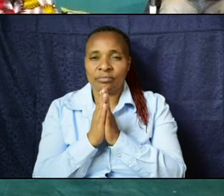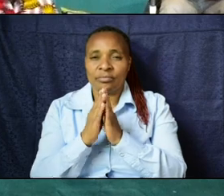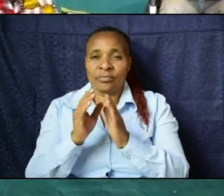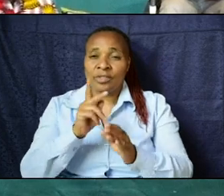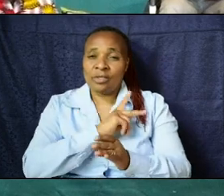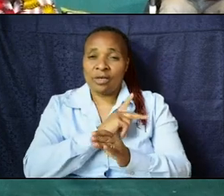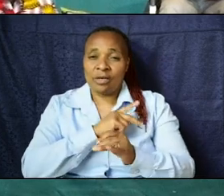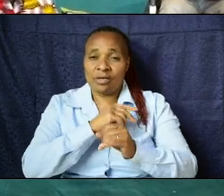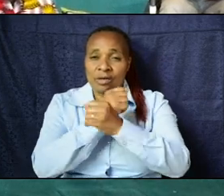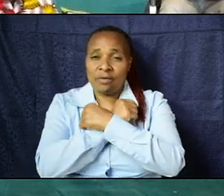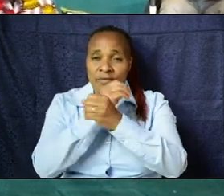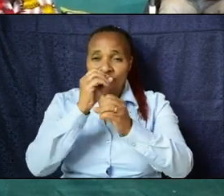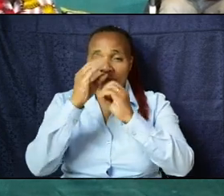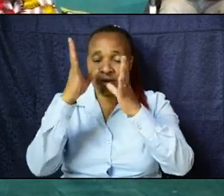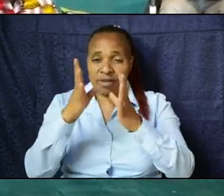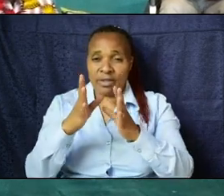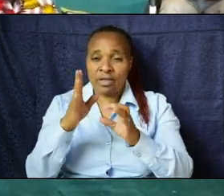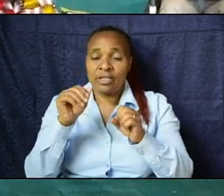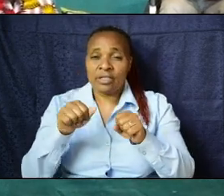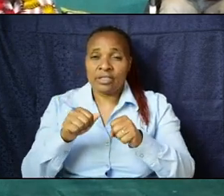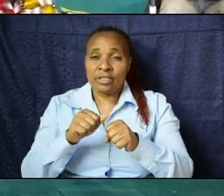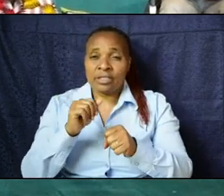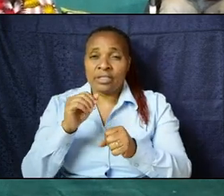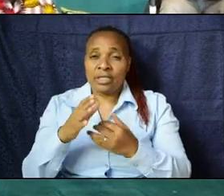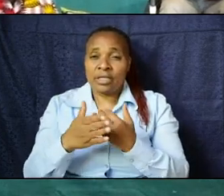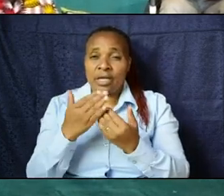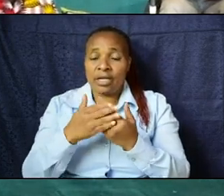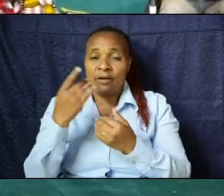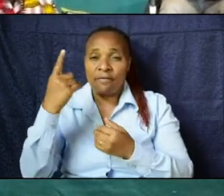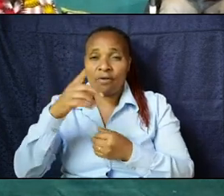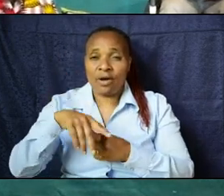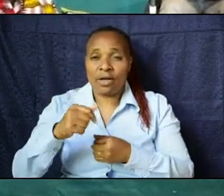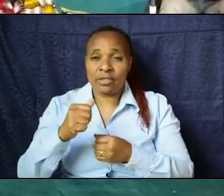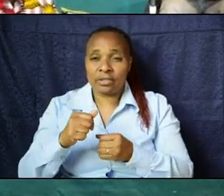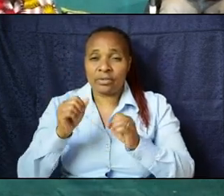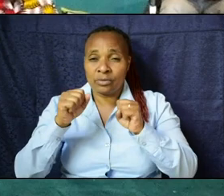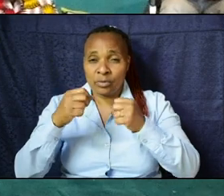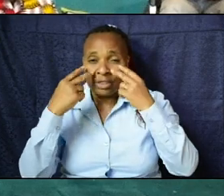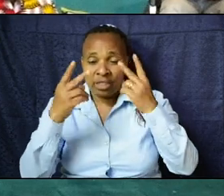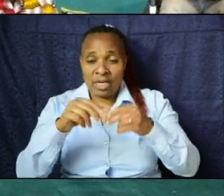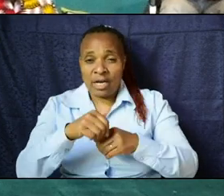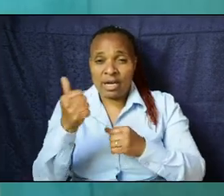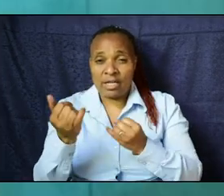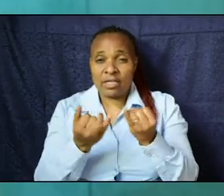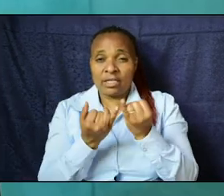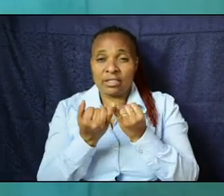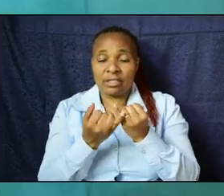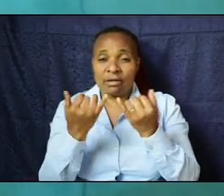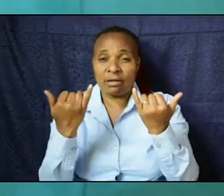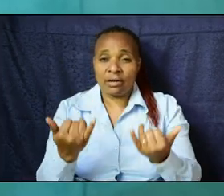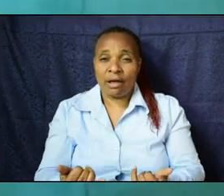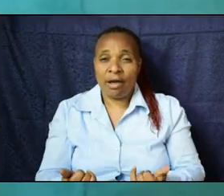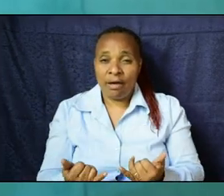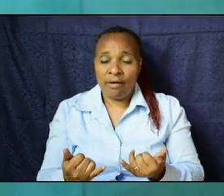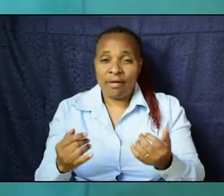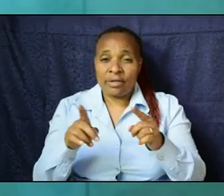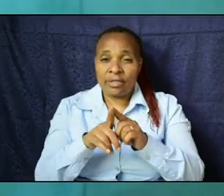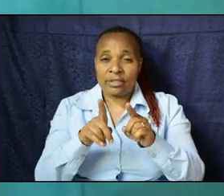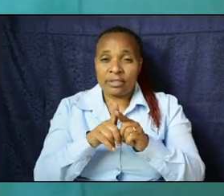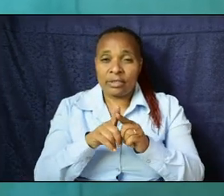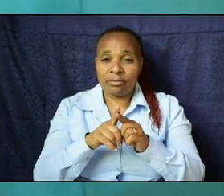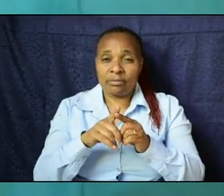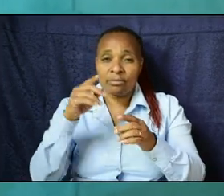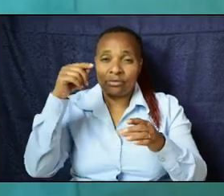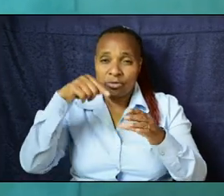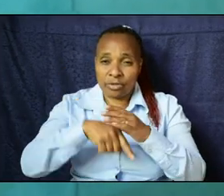Our kind and loving Father, thank you so much for taking care of us and for enabling us to see another Sabbath. And right now, as we prepare to